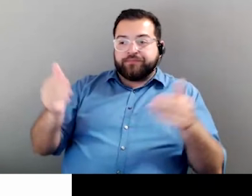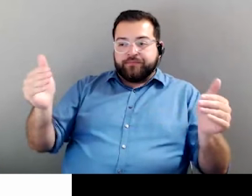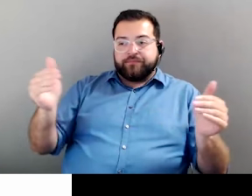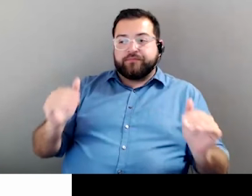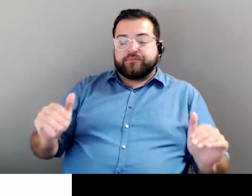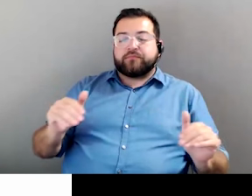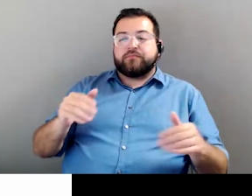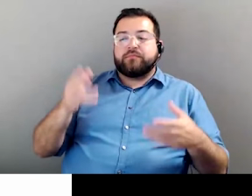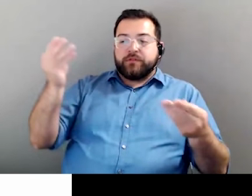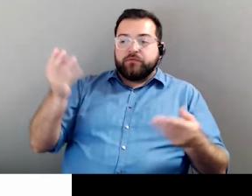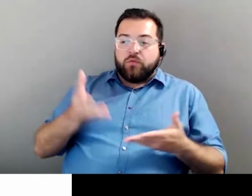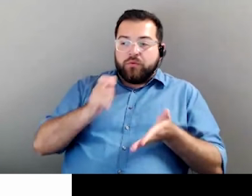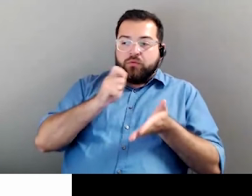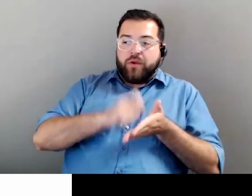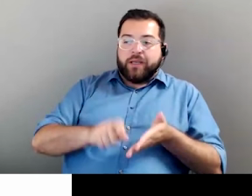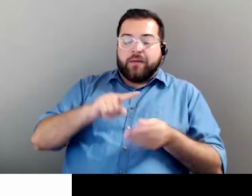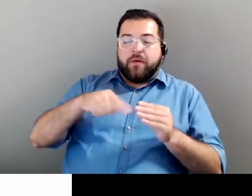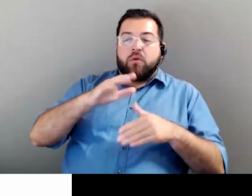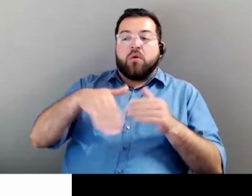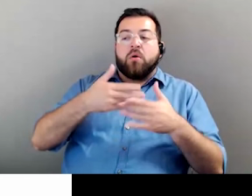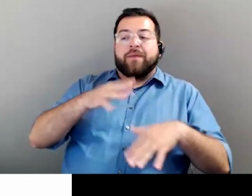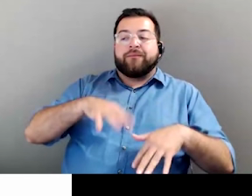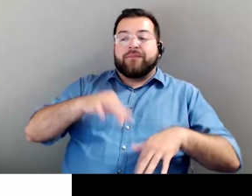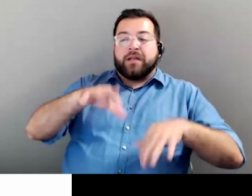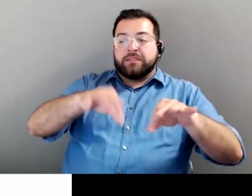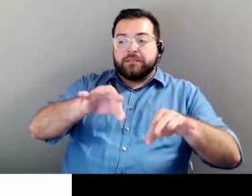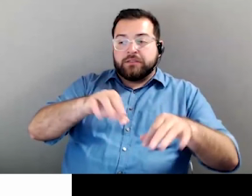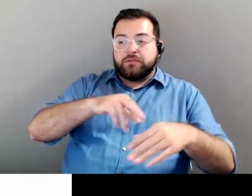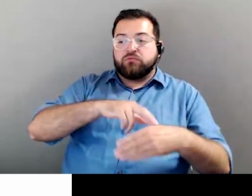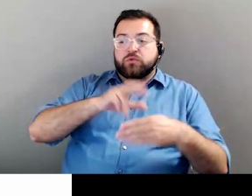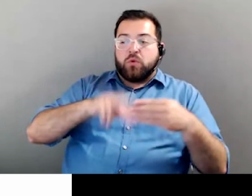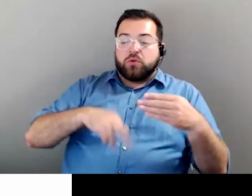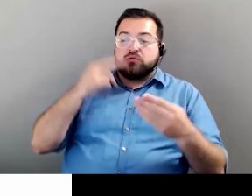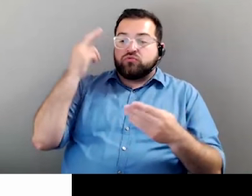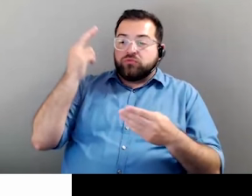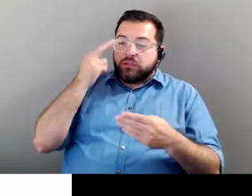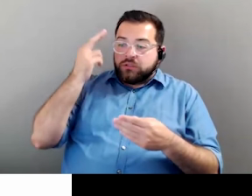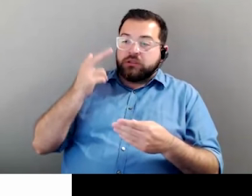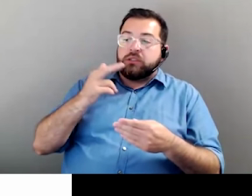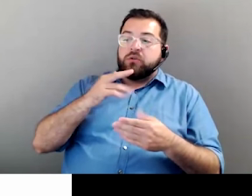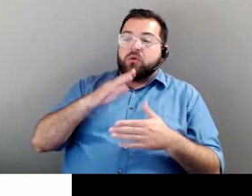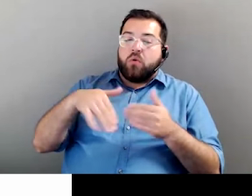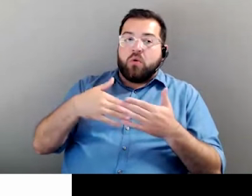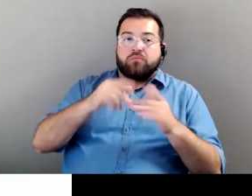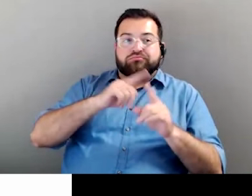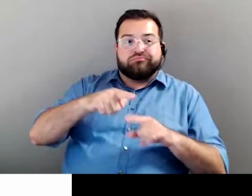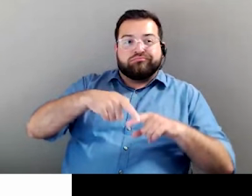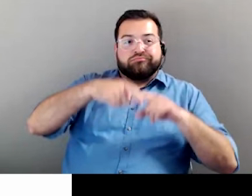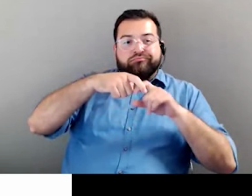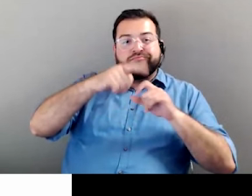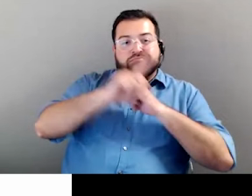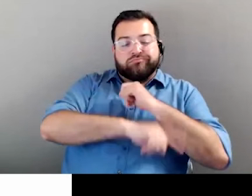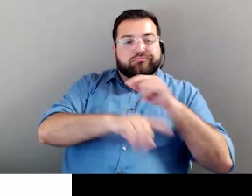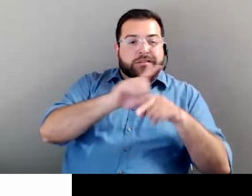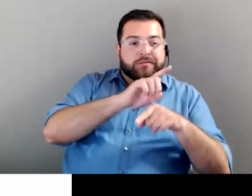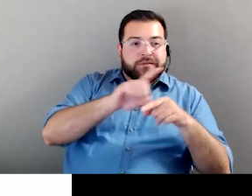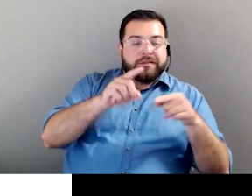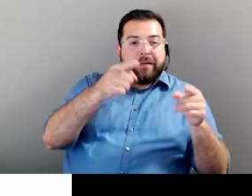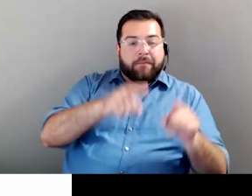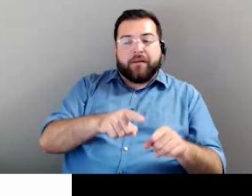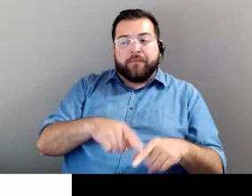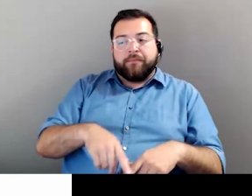writing of the investigation findings and the reasoning behind it, and sanctions that are issued that is related to